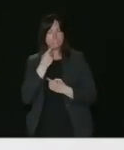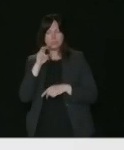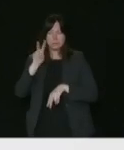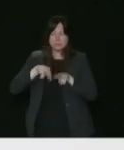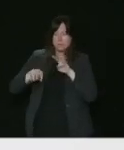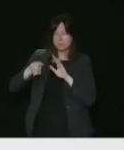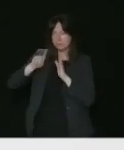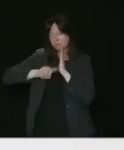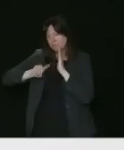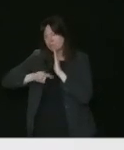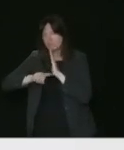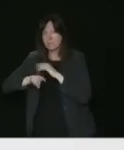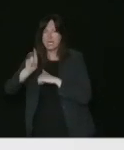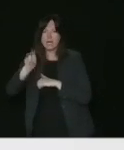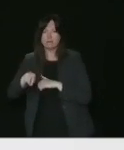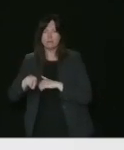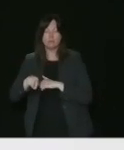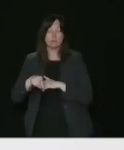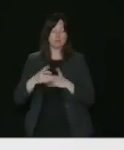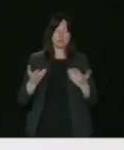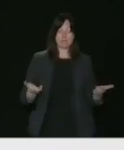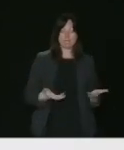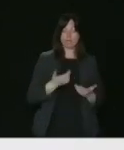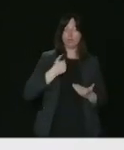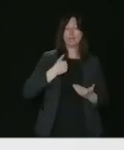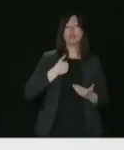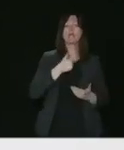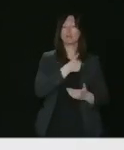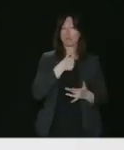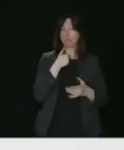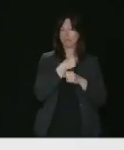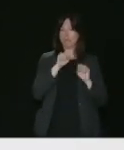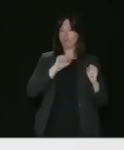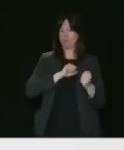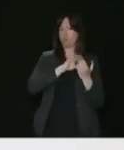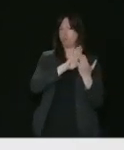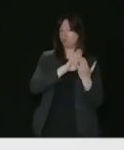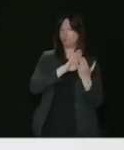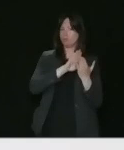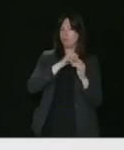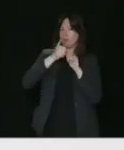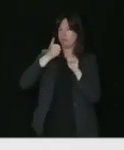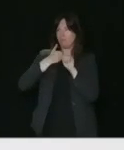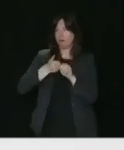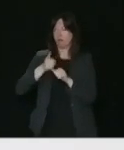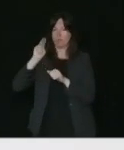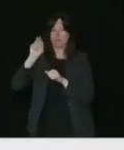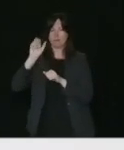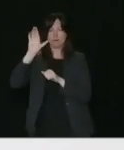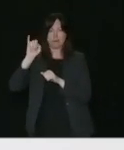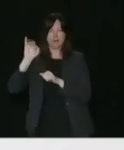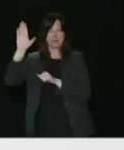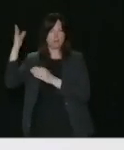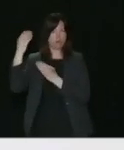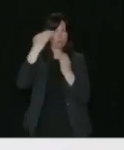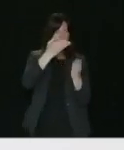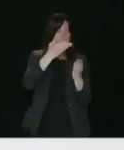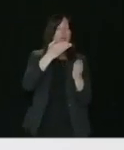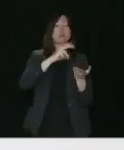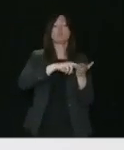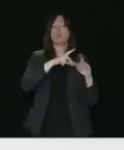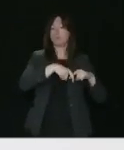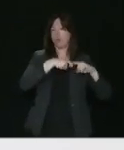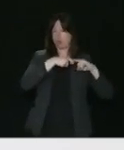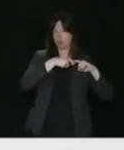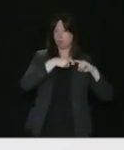into. So I think in Canada we are taking the prudent approach based on the recommendation from NACI. We're taking a pause